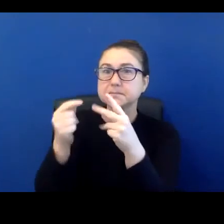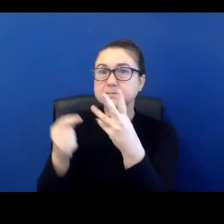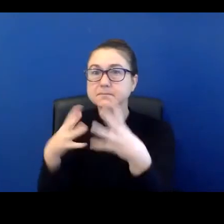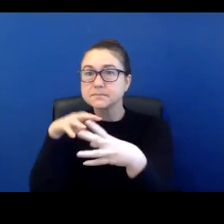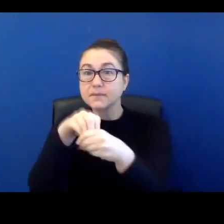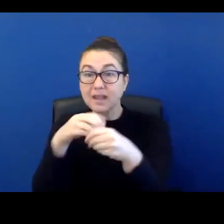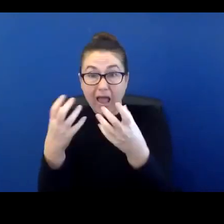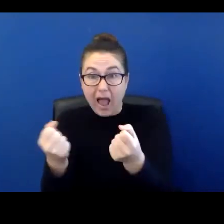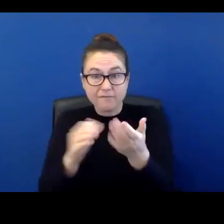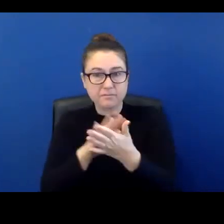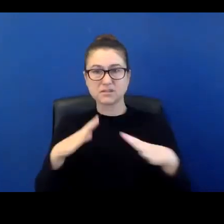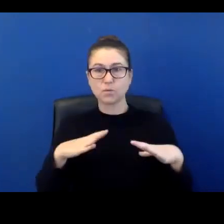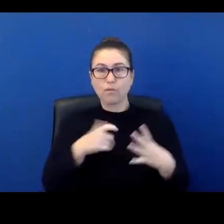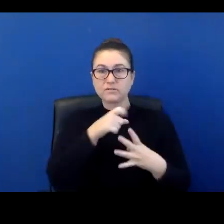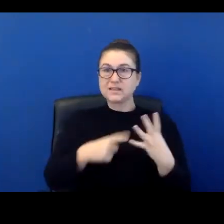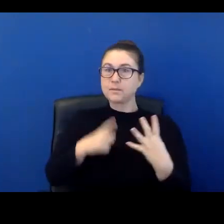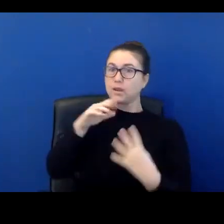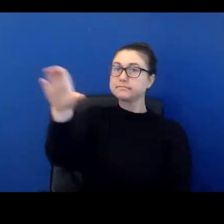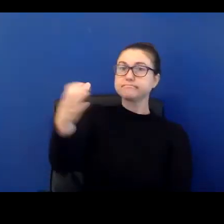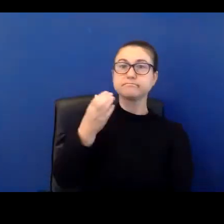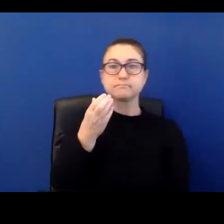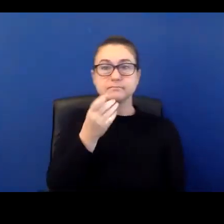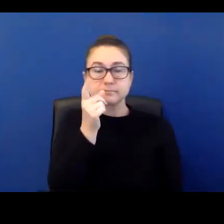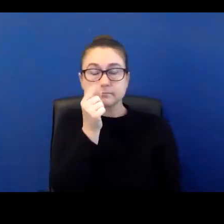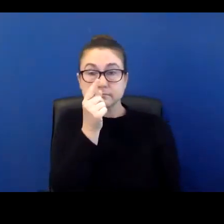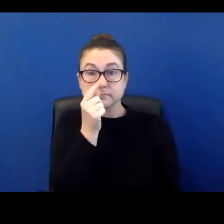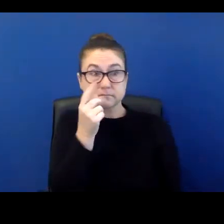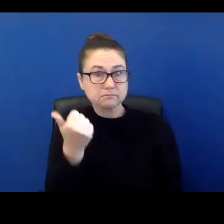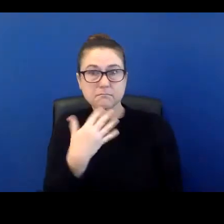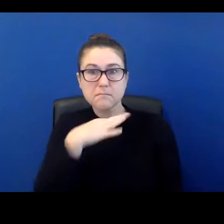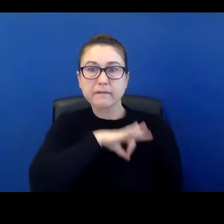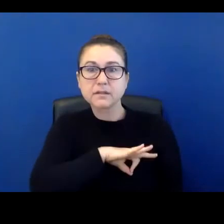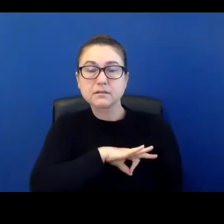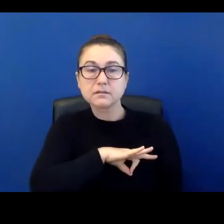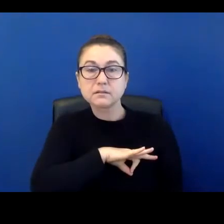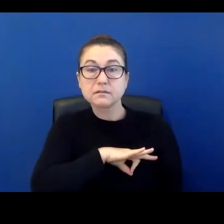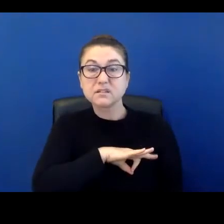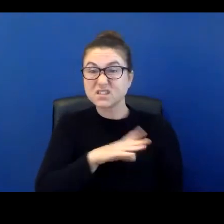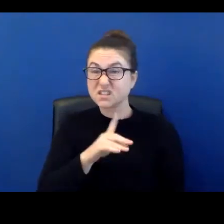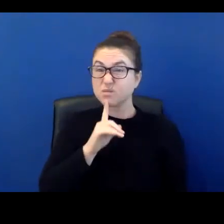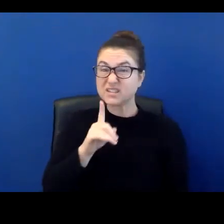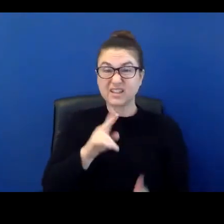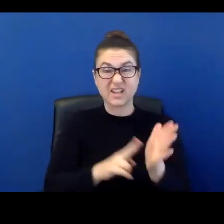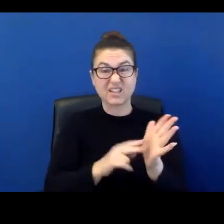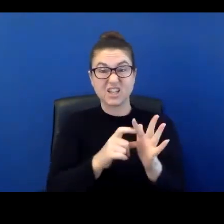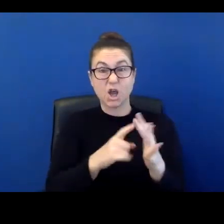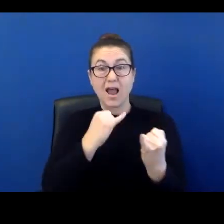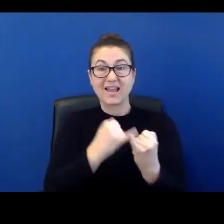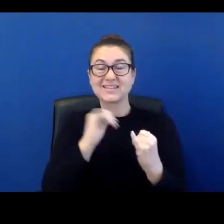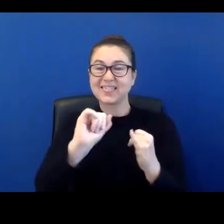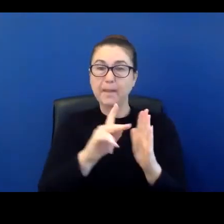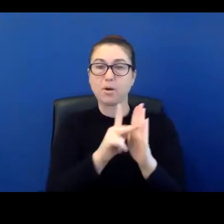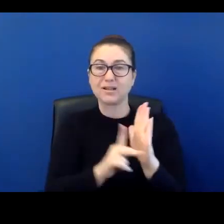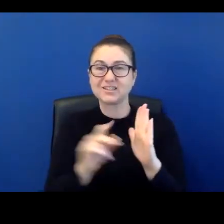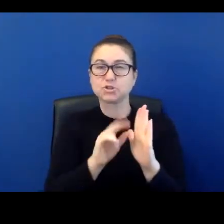it, then that of course is a good thing. And what we are saying is that the NDIS policies should be adjusted